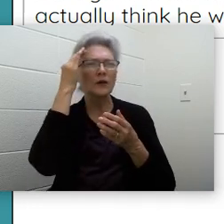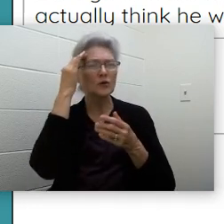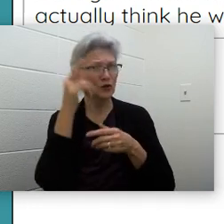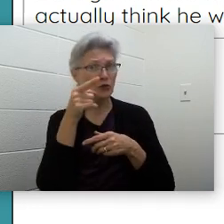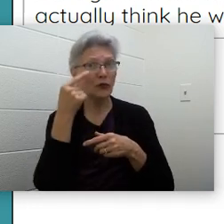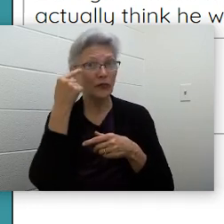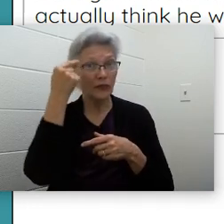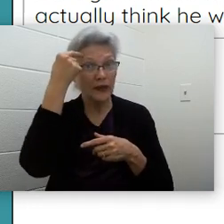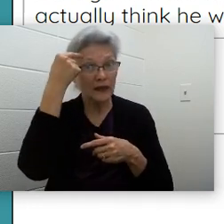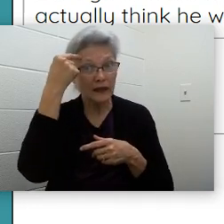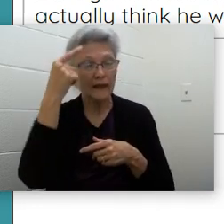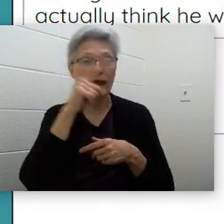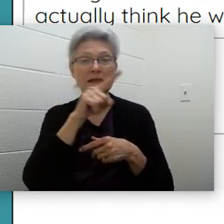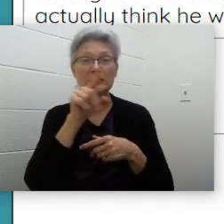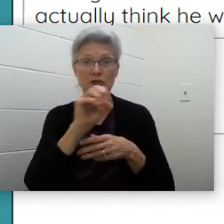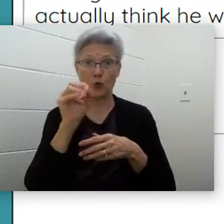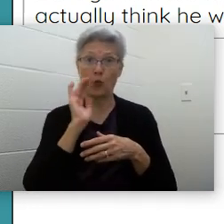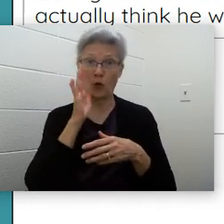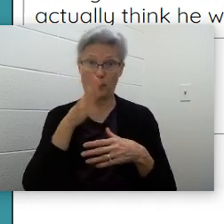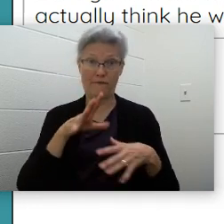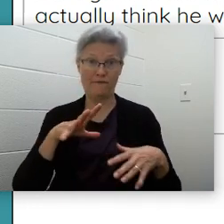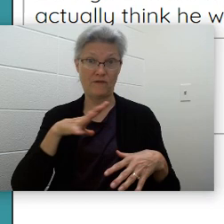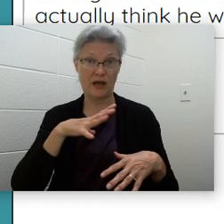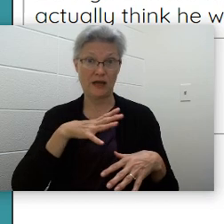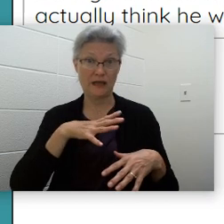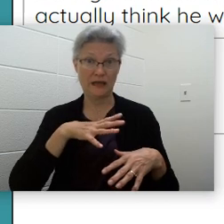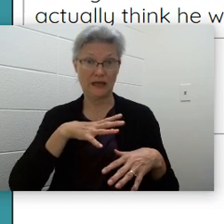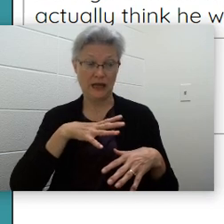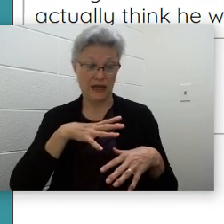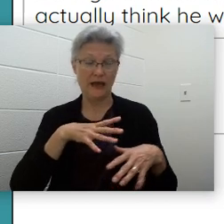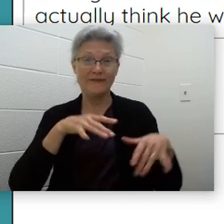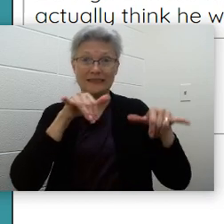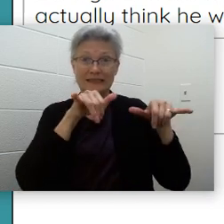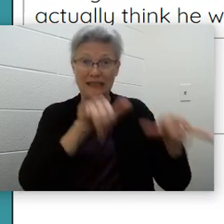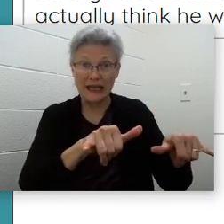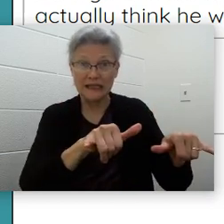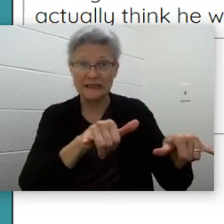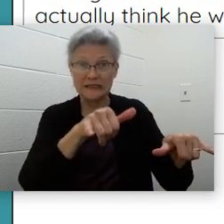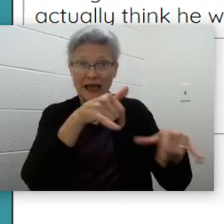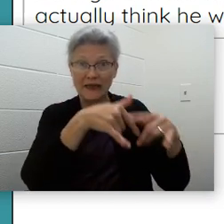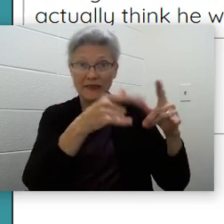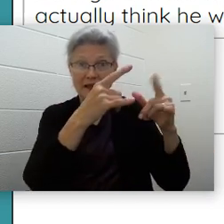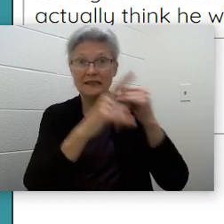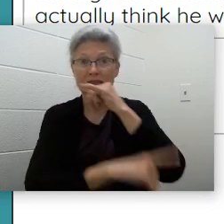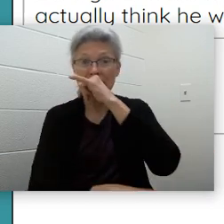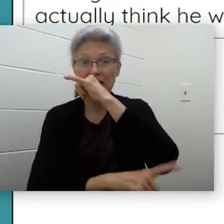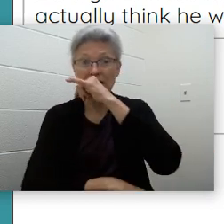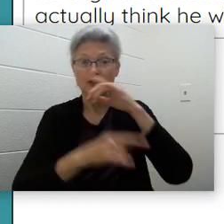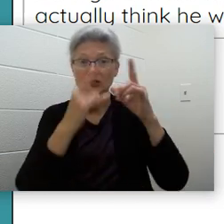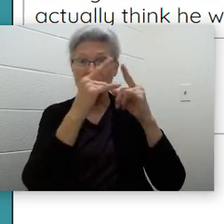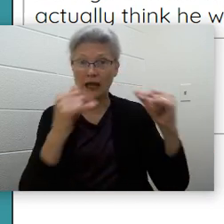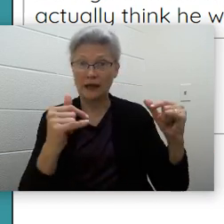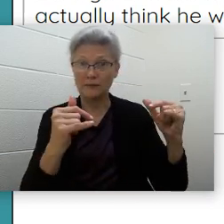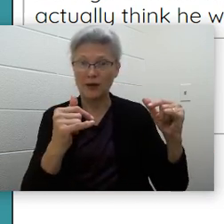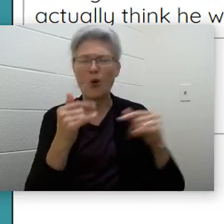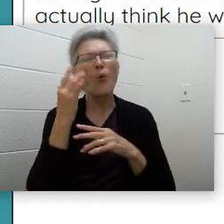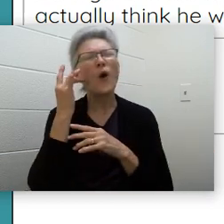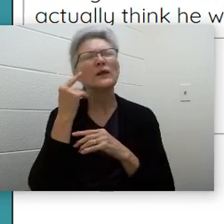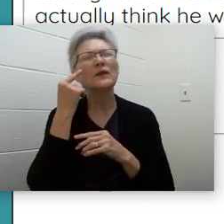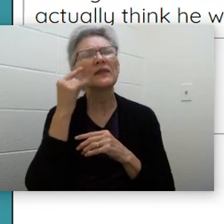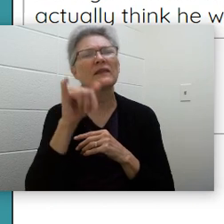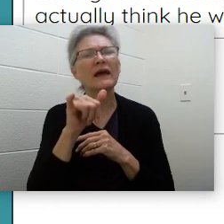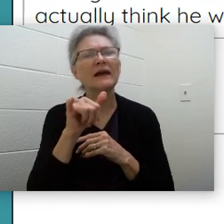think that Zero will be okay if he is left behind? And then why? Why do you think that? What in the passage lets